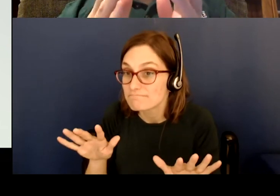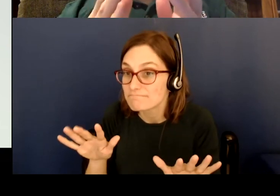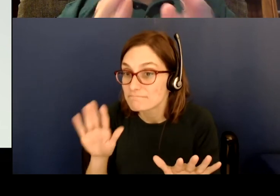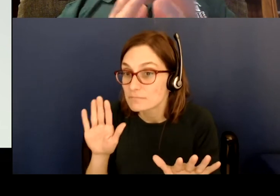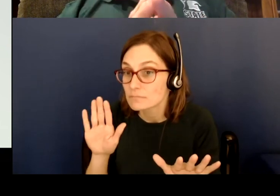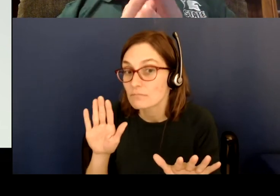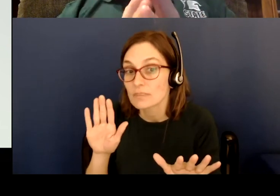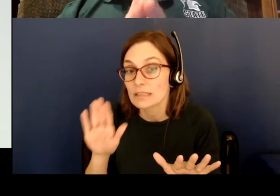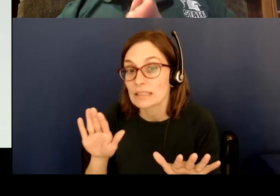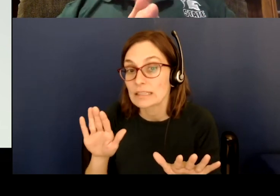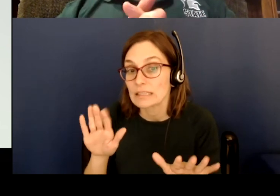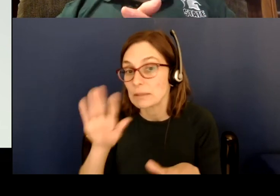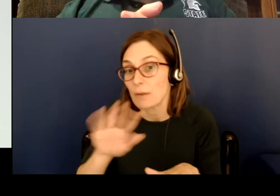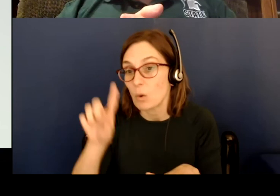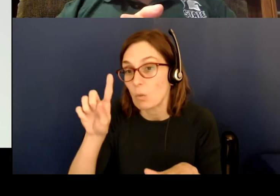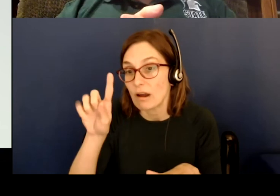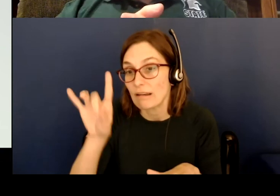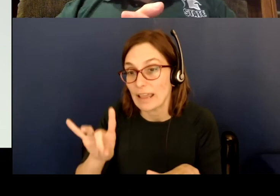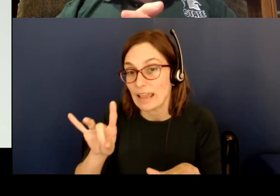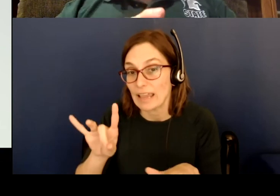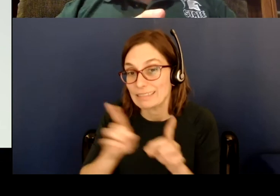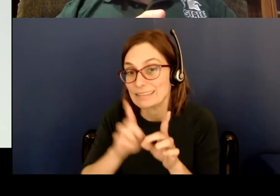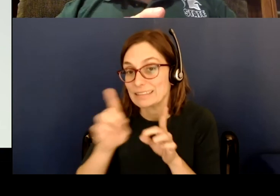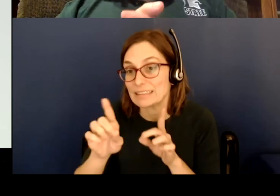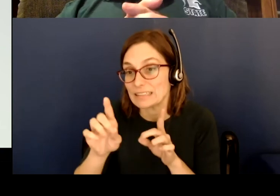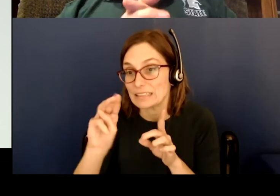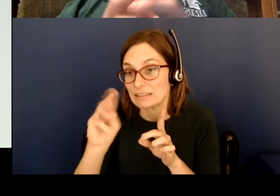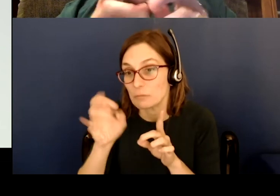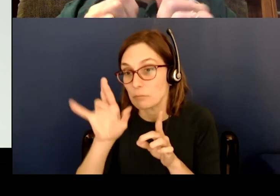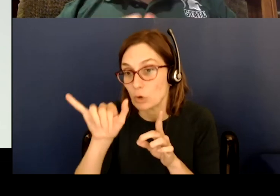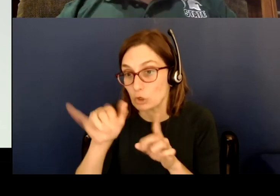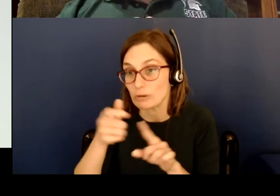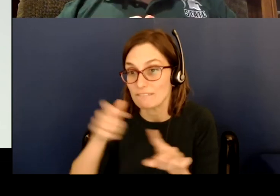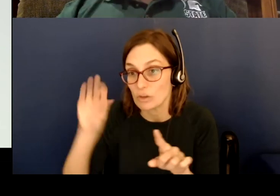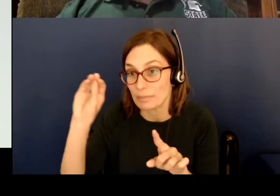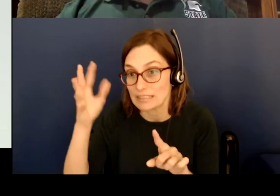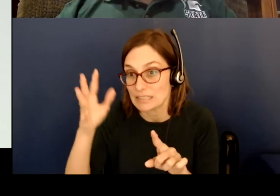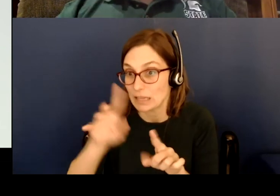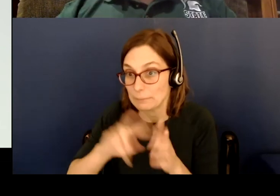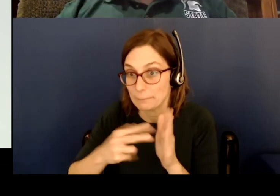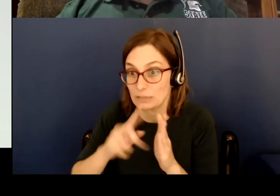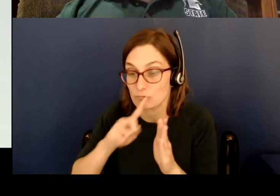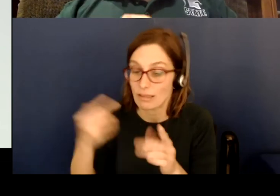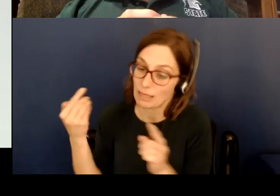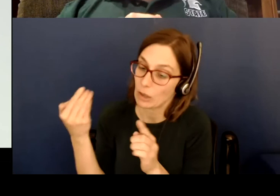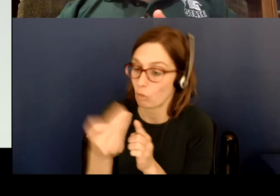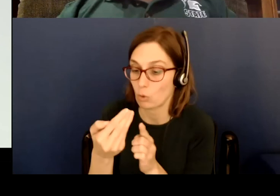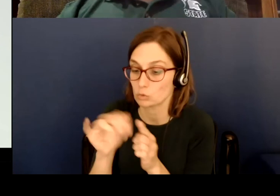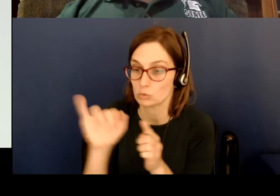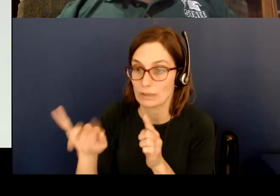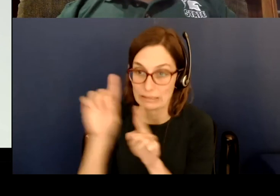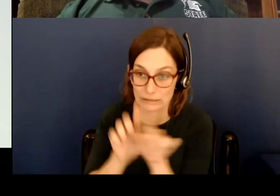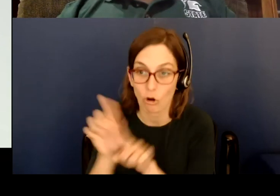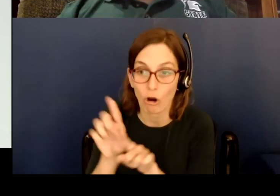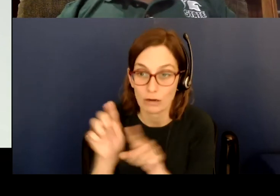it's like 1/8 the distance of Mercury from the sun. It is really close to its star. It's so close